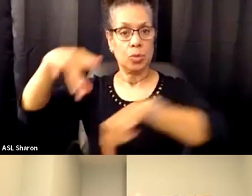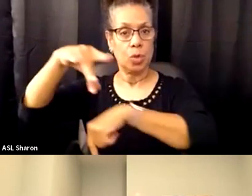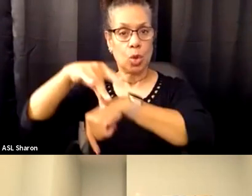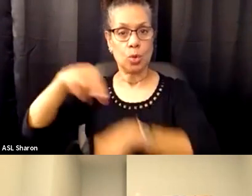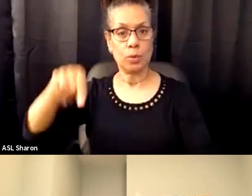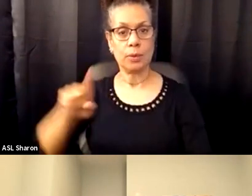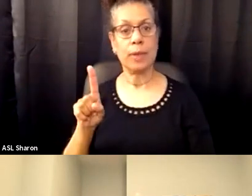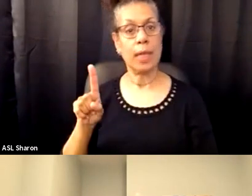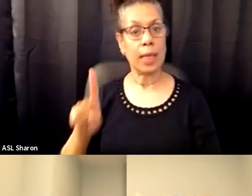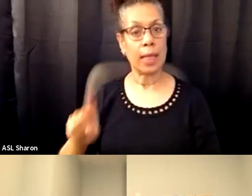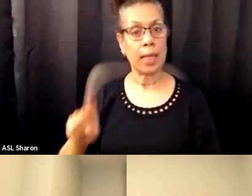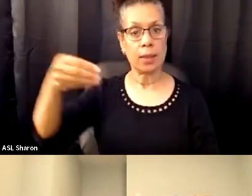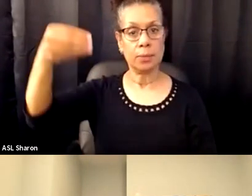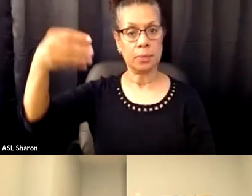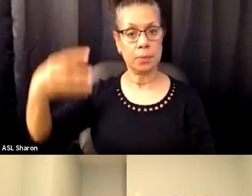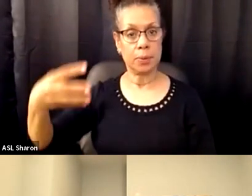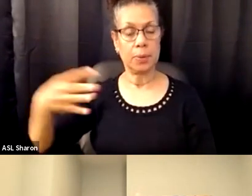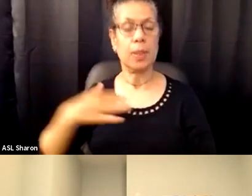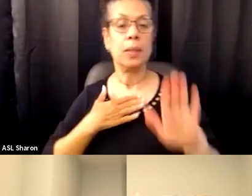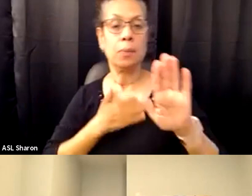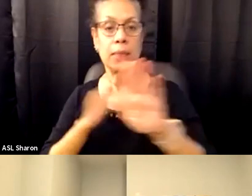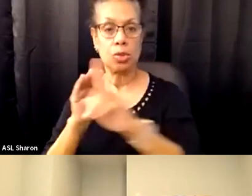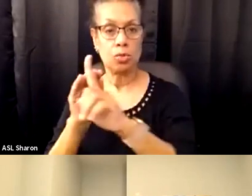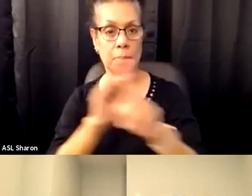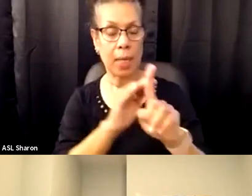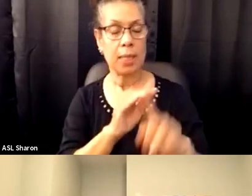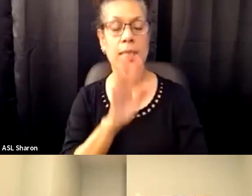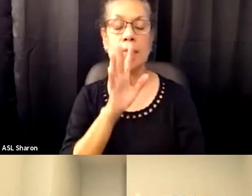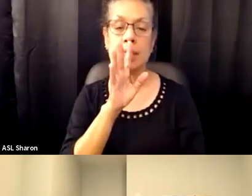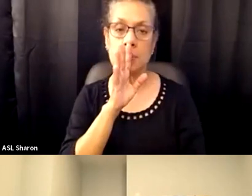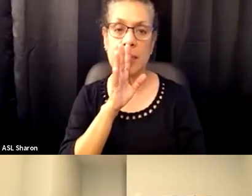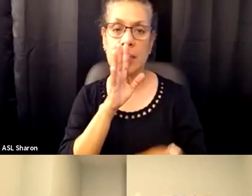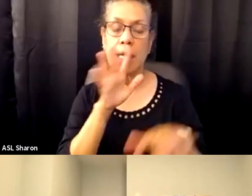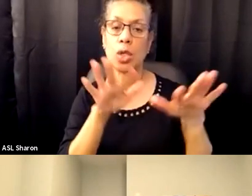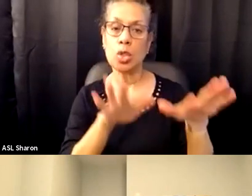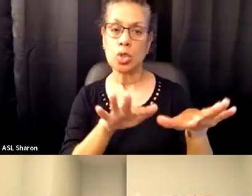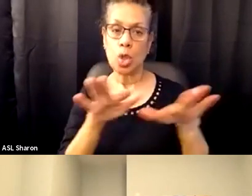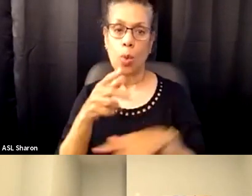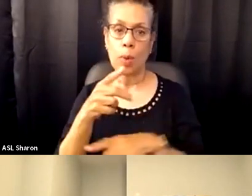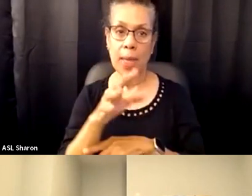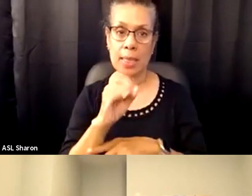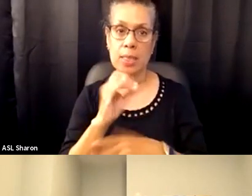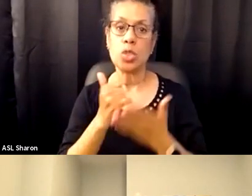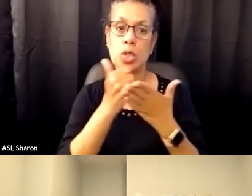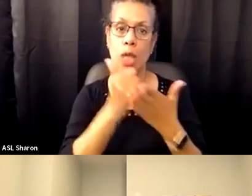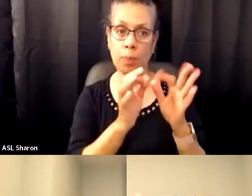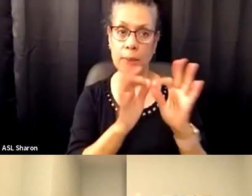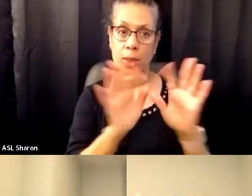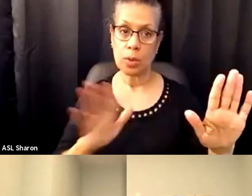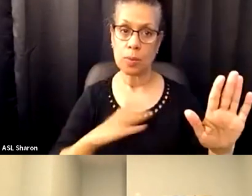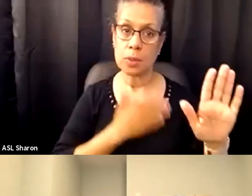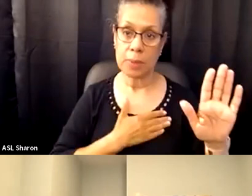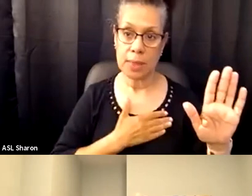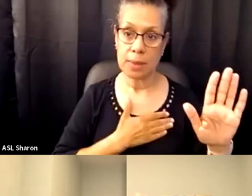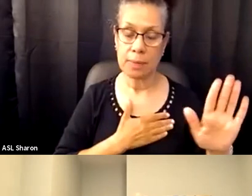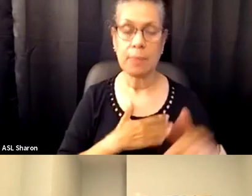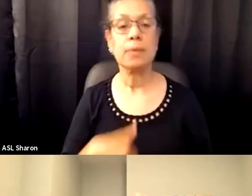screen i'd like to remind everyone to speak at a slower pace to assist our interpreters thank